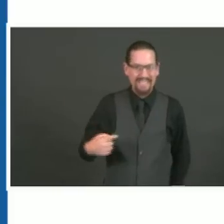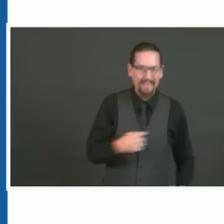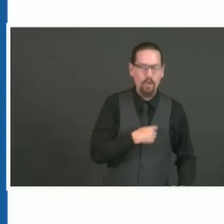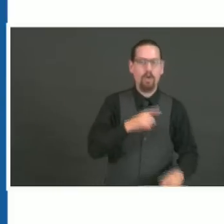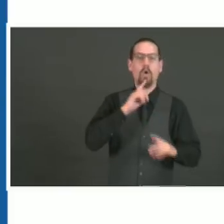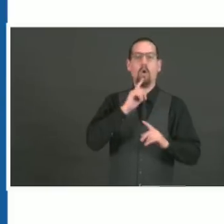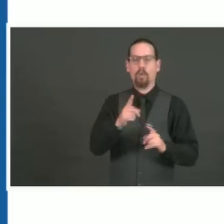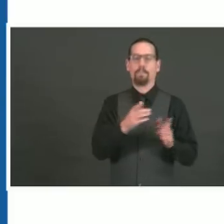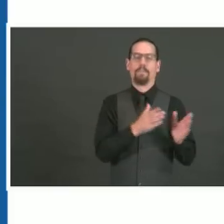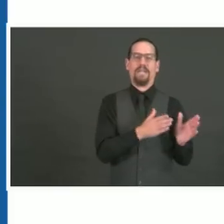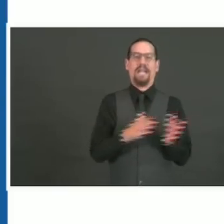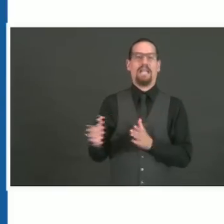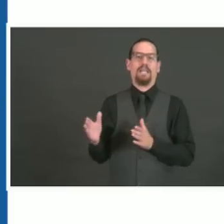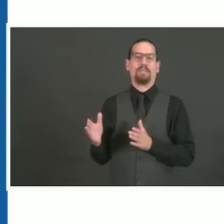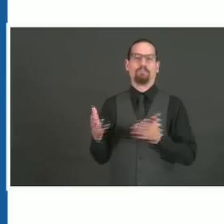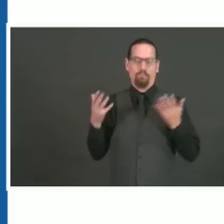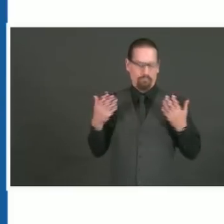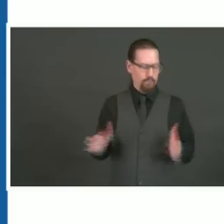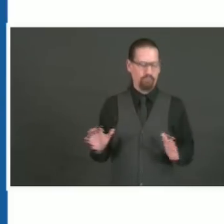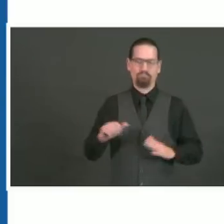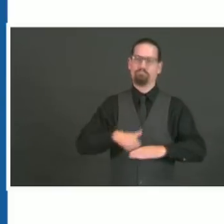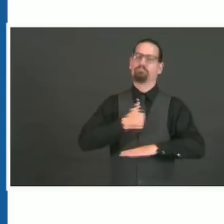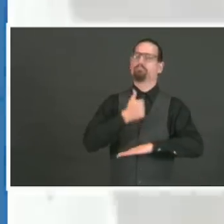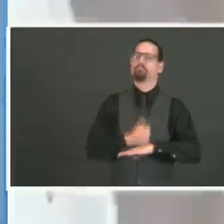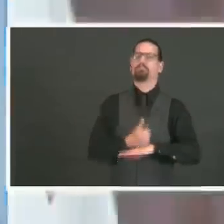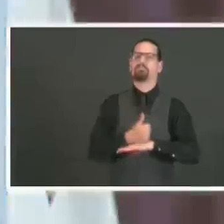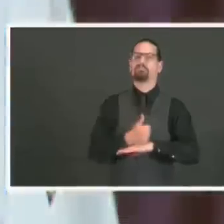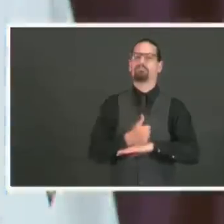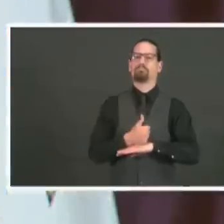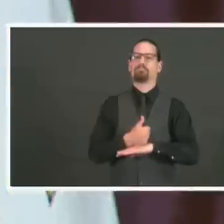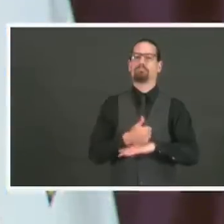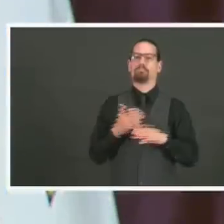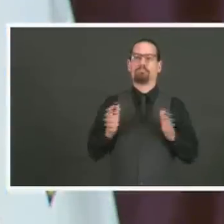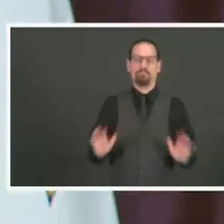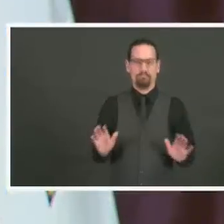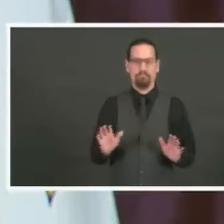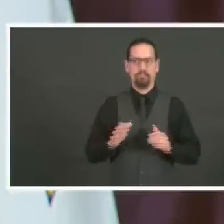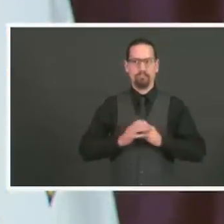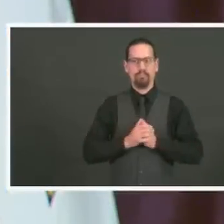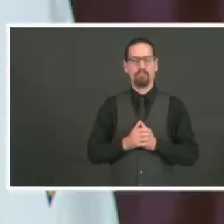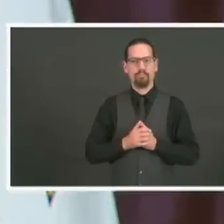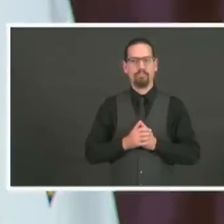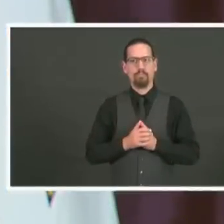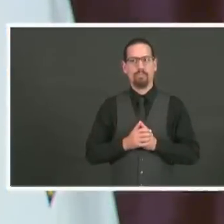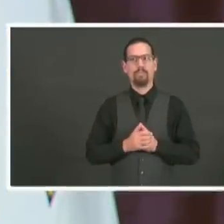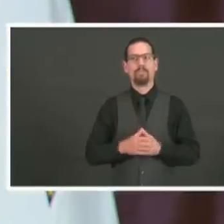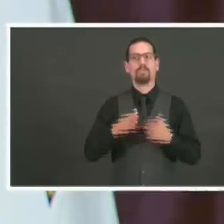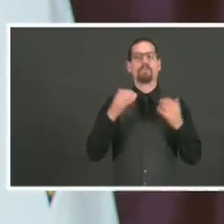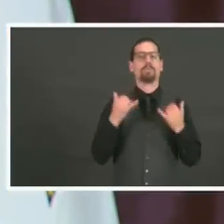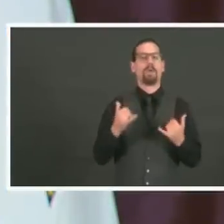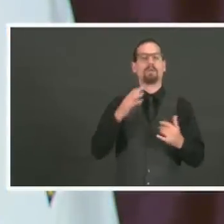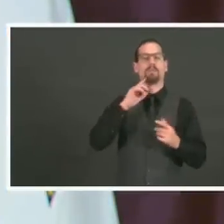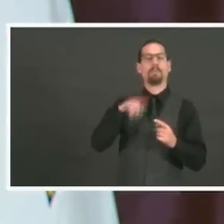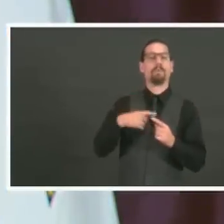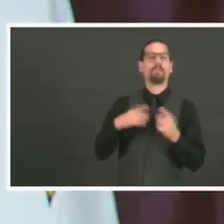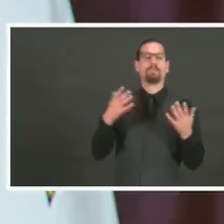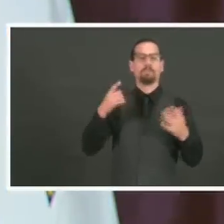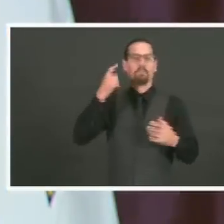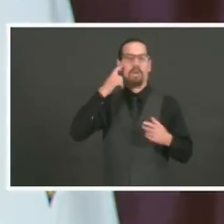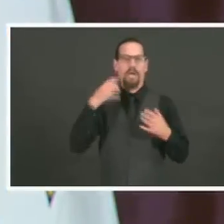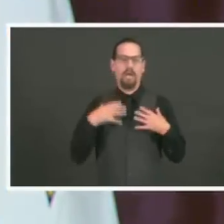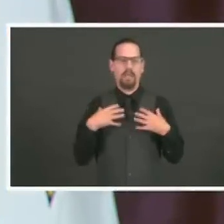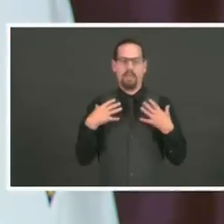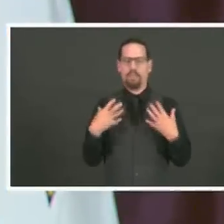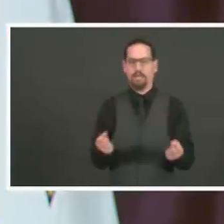Okay, finally, I just want to make a quick note about mental health. It's something I've been talking about a lot during the